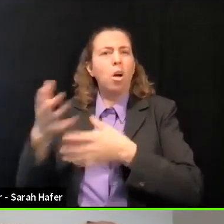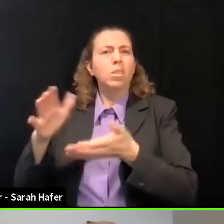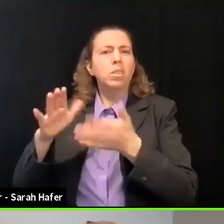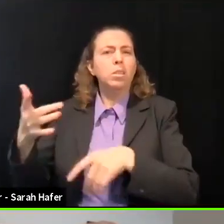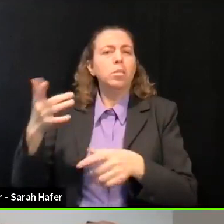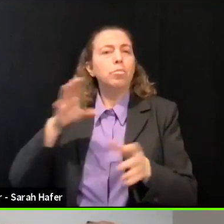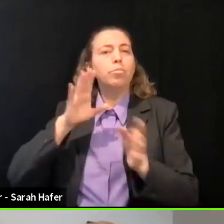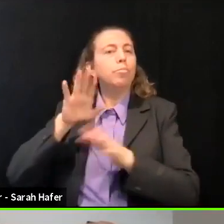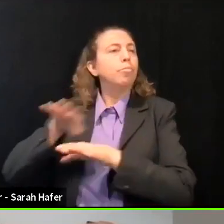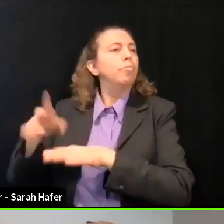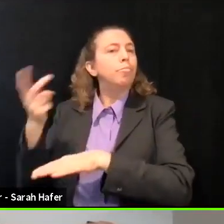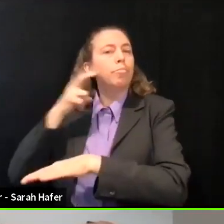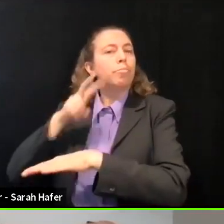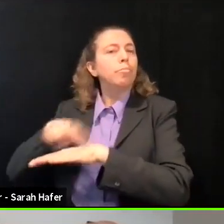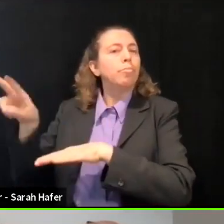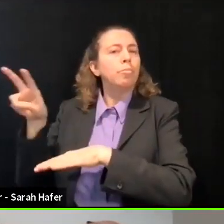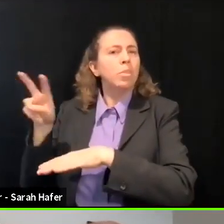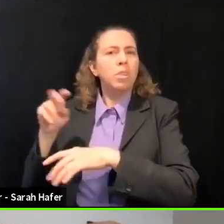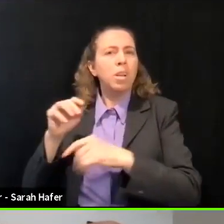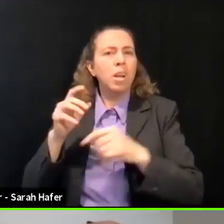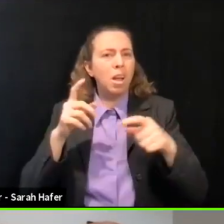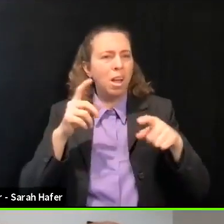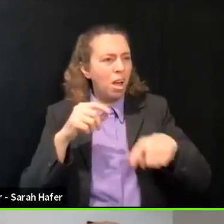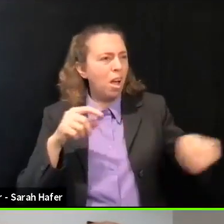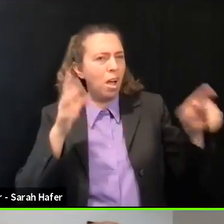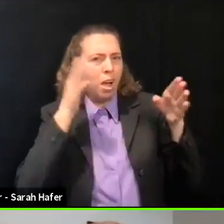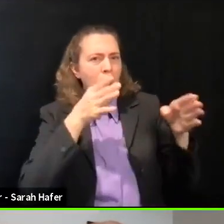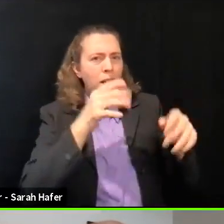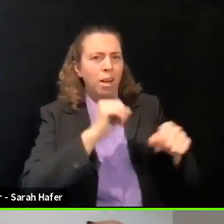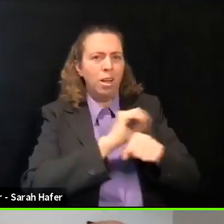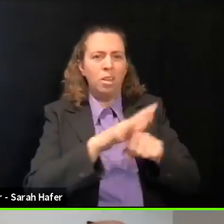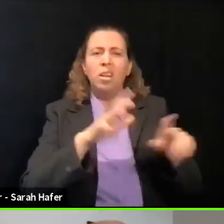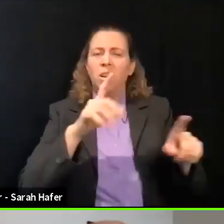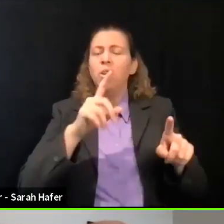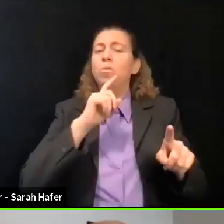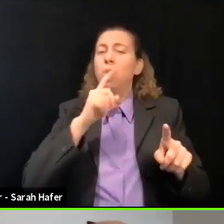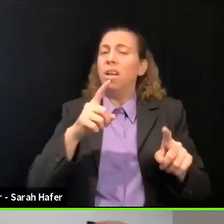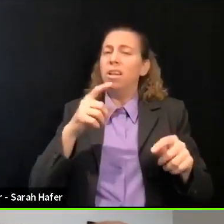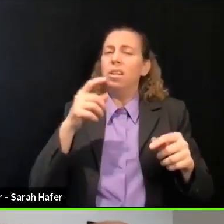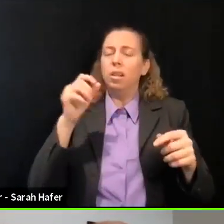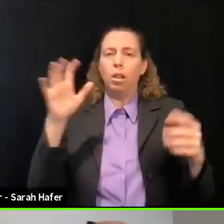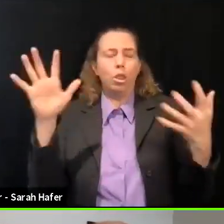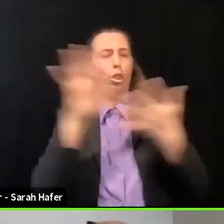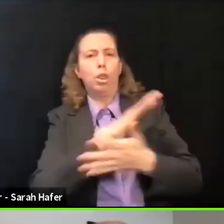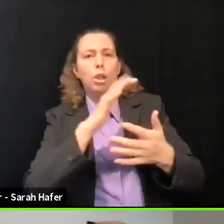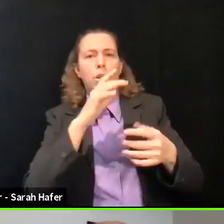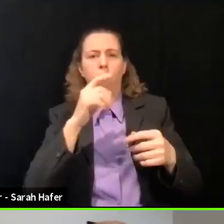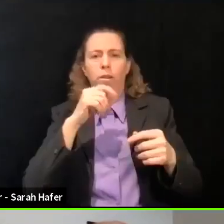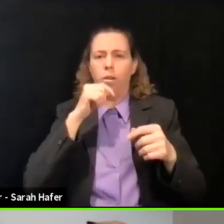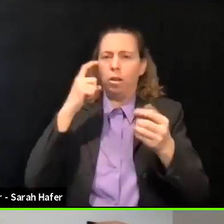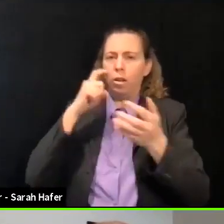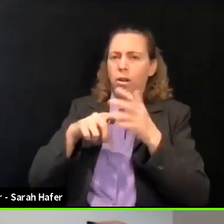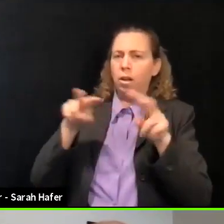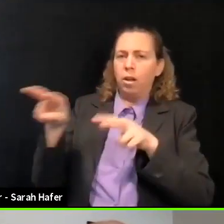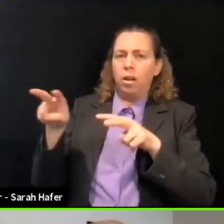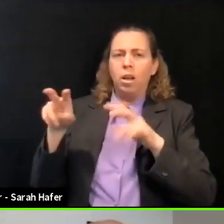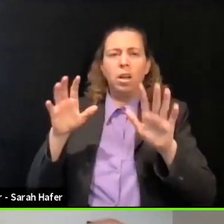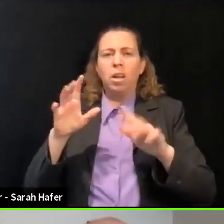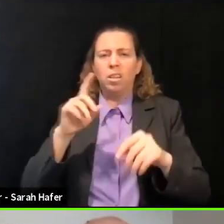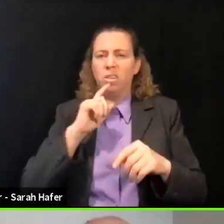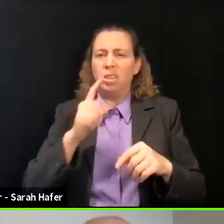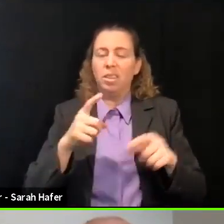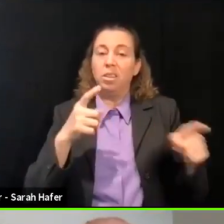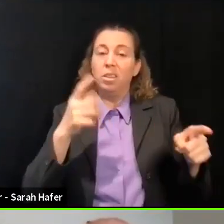of those COVID risk factors of being unable to be there with our loved one, unable to perhaps organize or participate in an